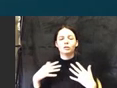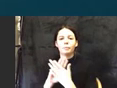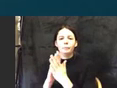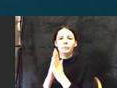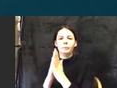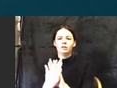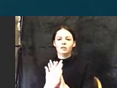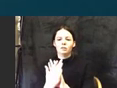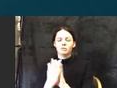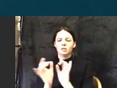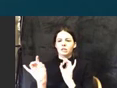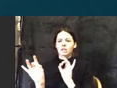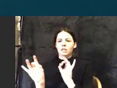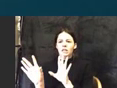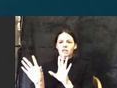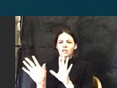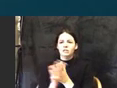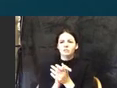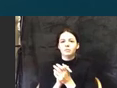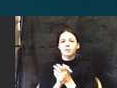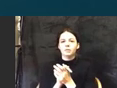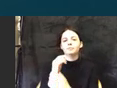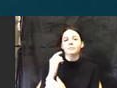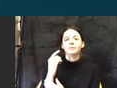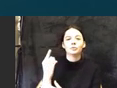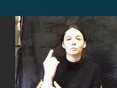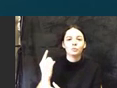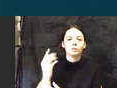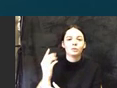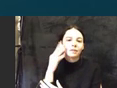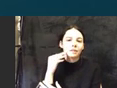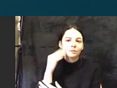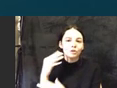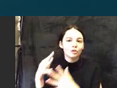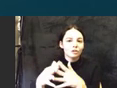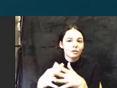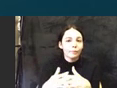And it's something that we're seeing in America. It's something that we're seeing all over the world.